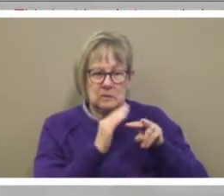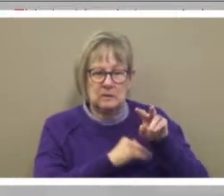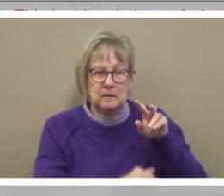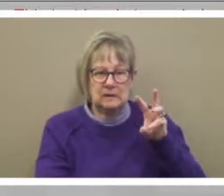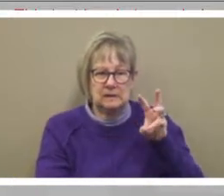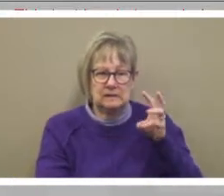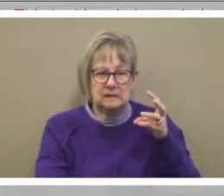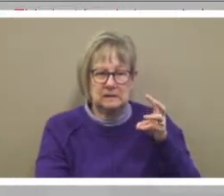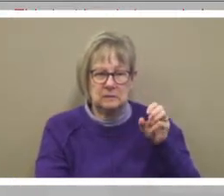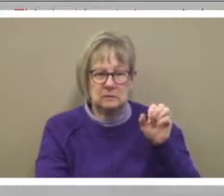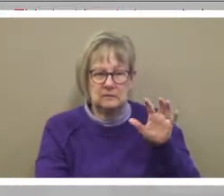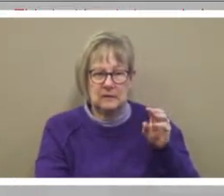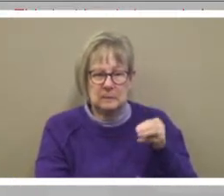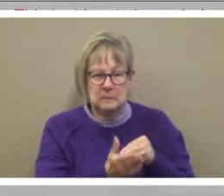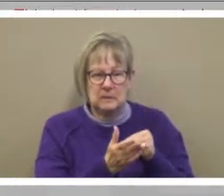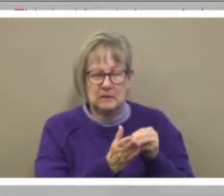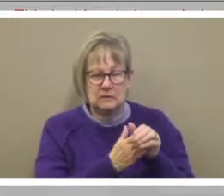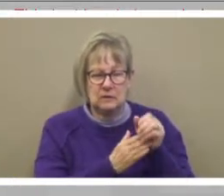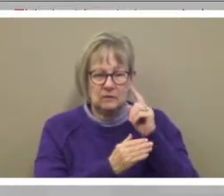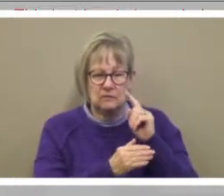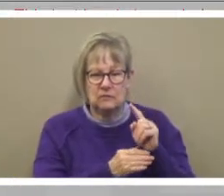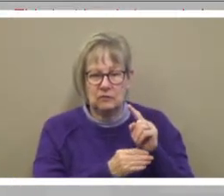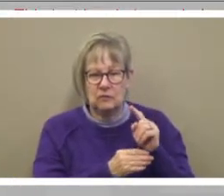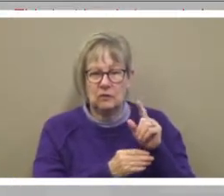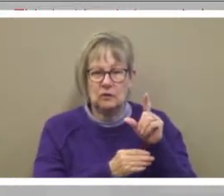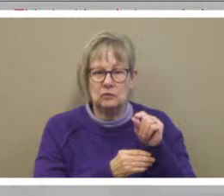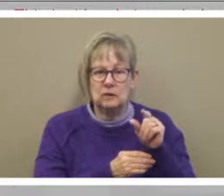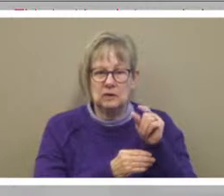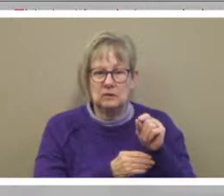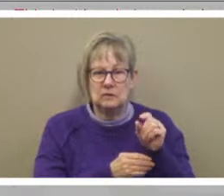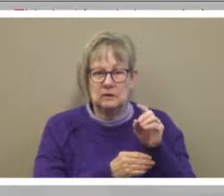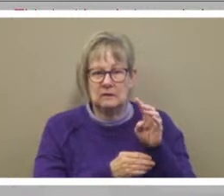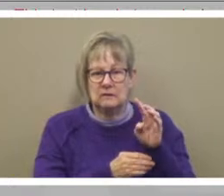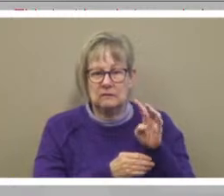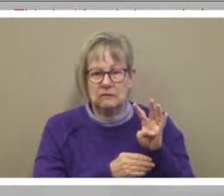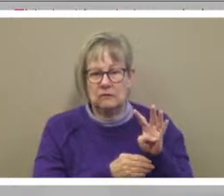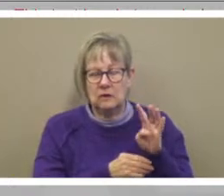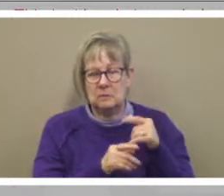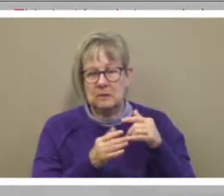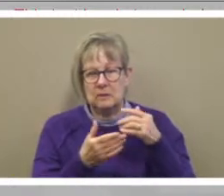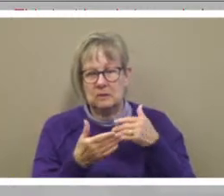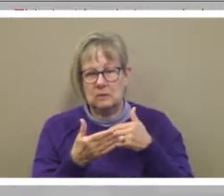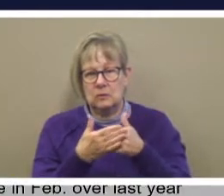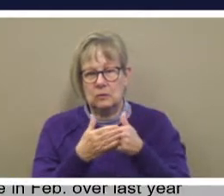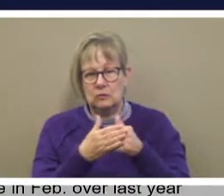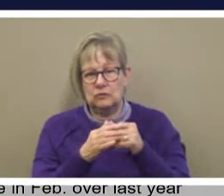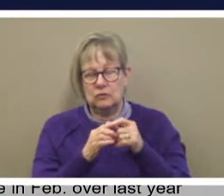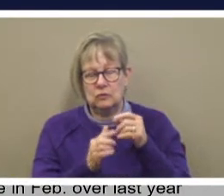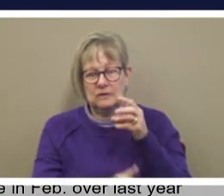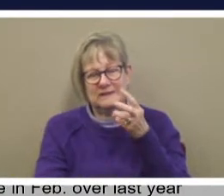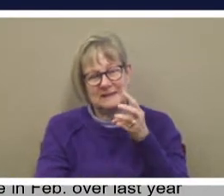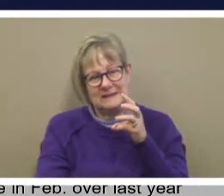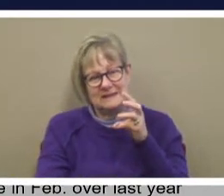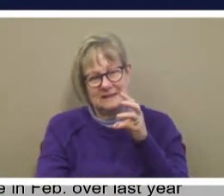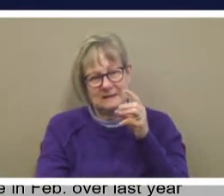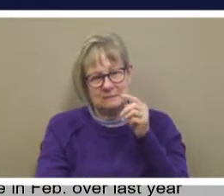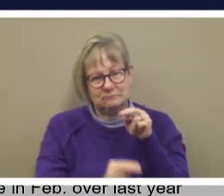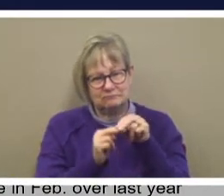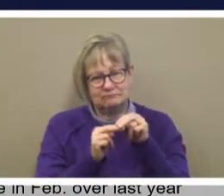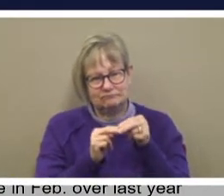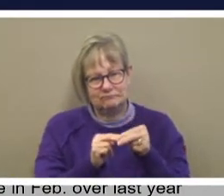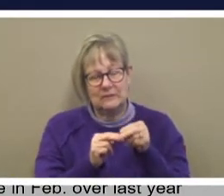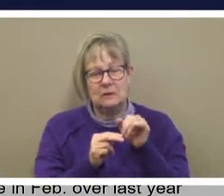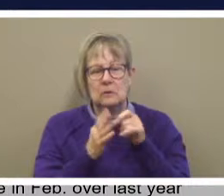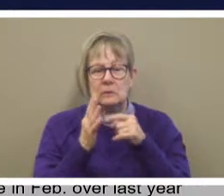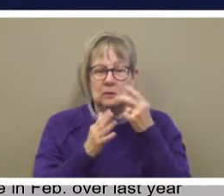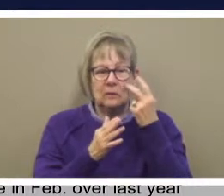million for the adopted in 2024, but instead we're projecting close to 16. So what we're seeing on international